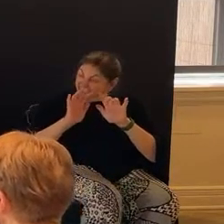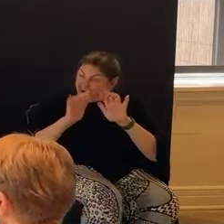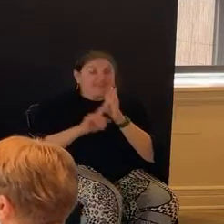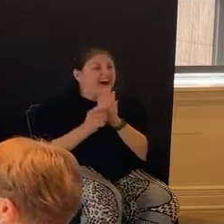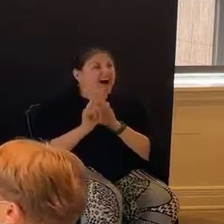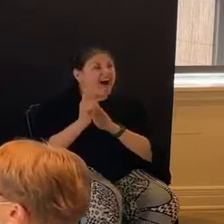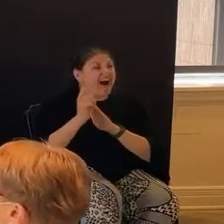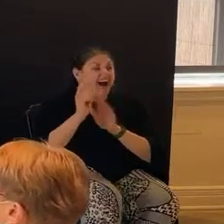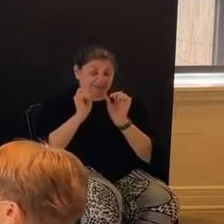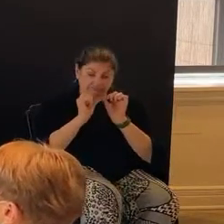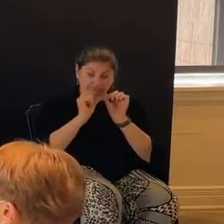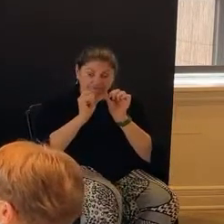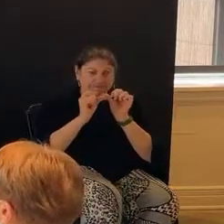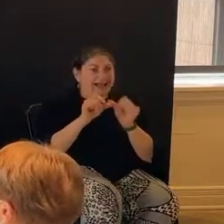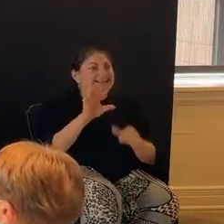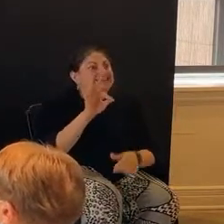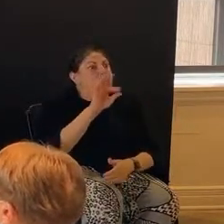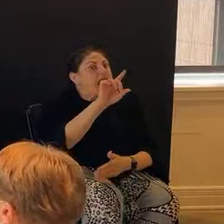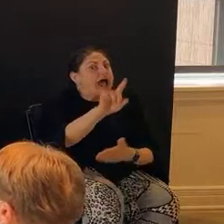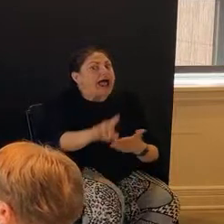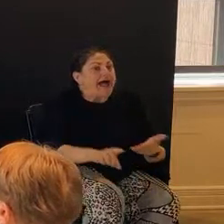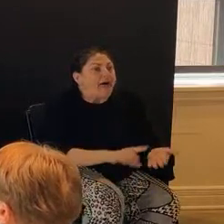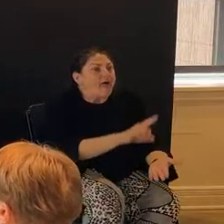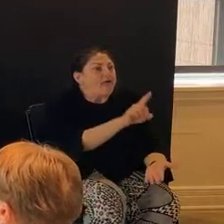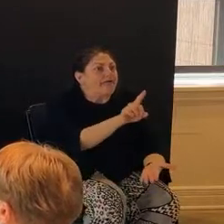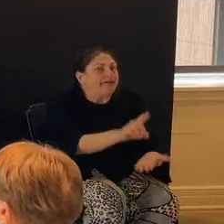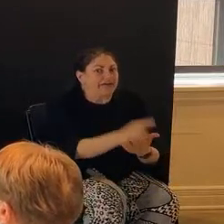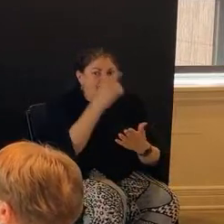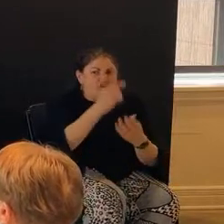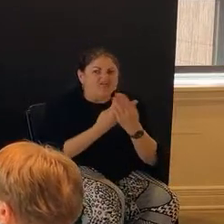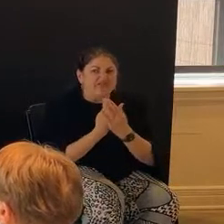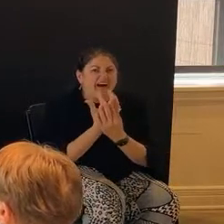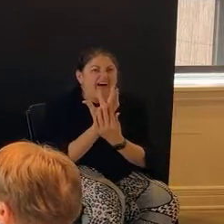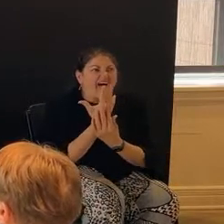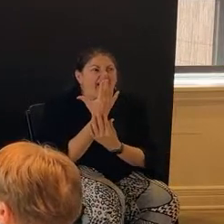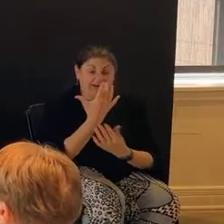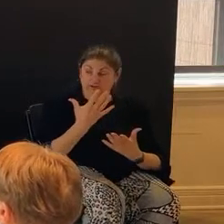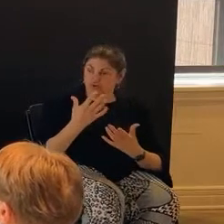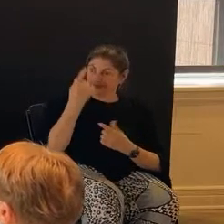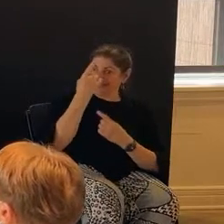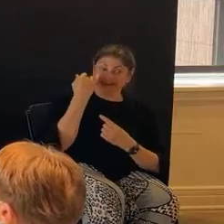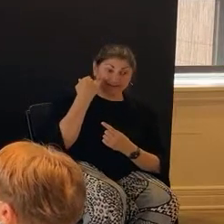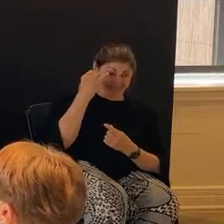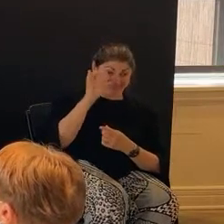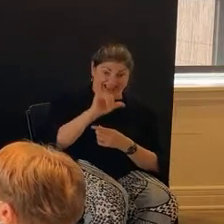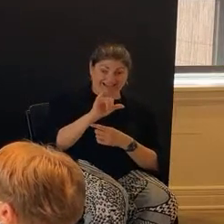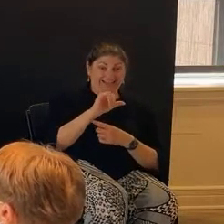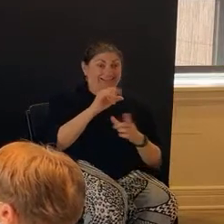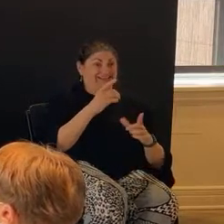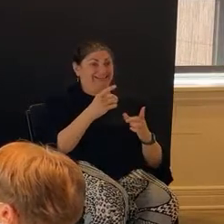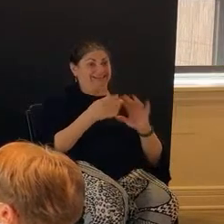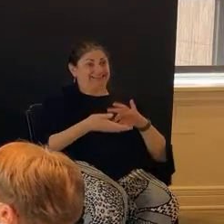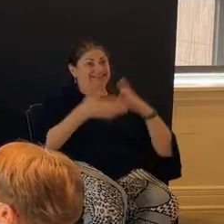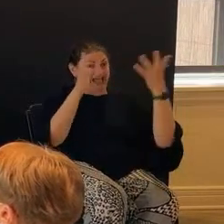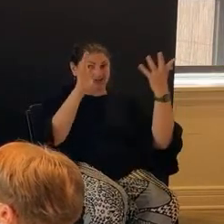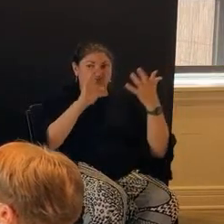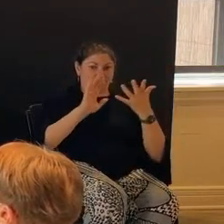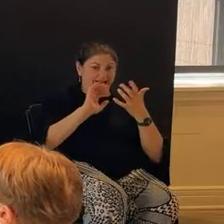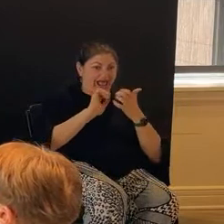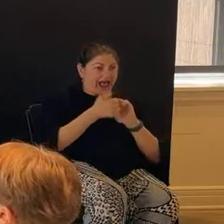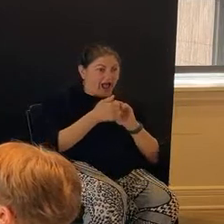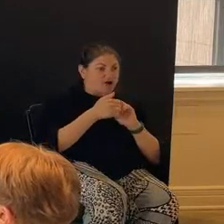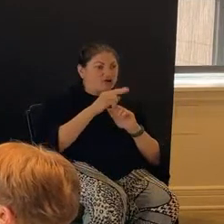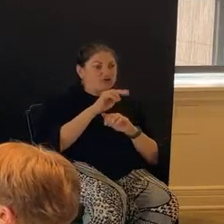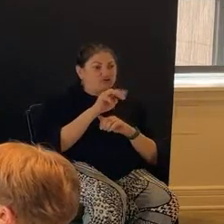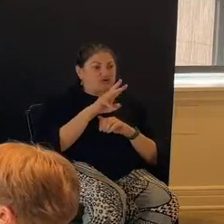it in terms of disaster, the way that the news of disaster sort of reaches people, it was interesting, you know,